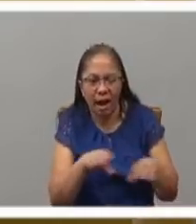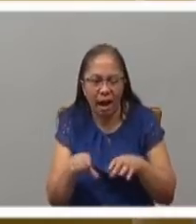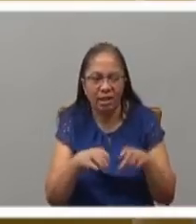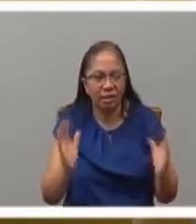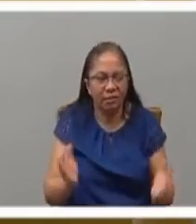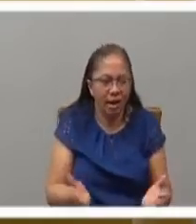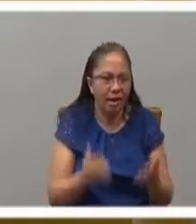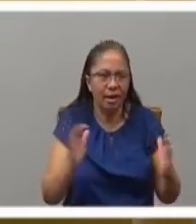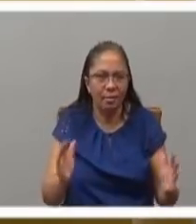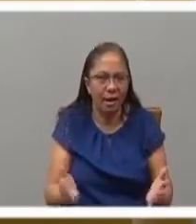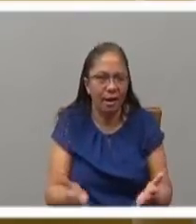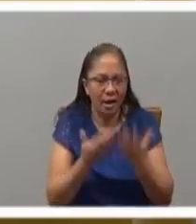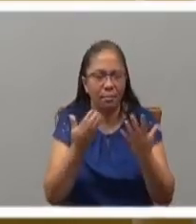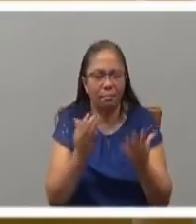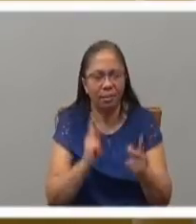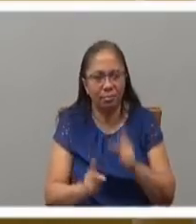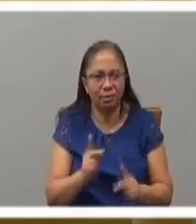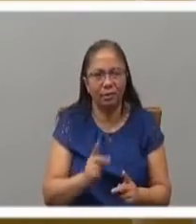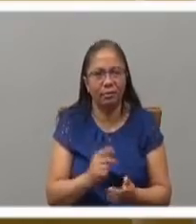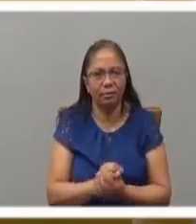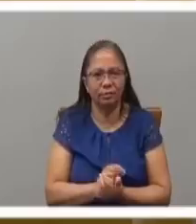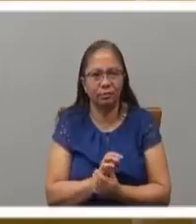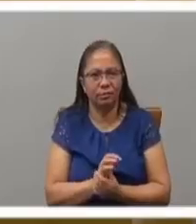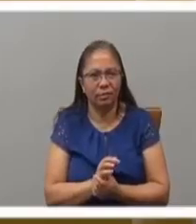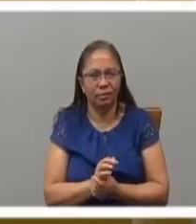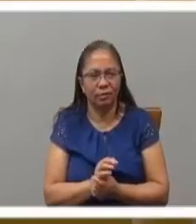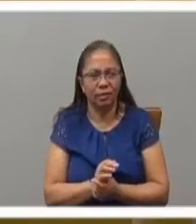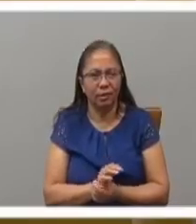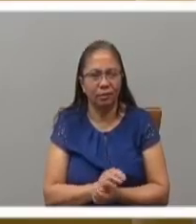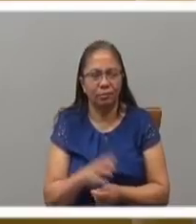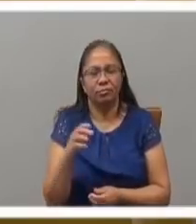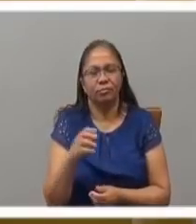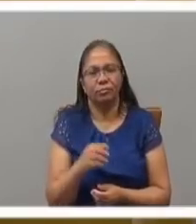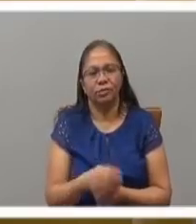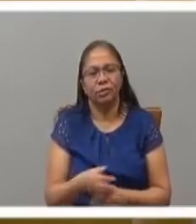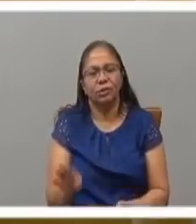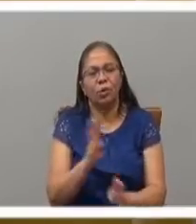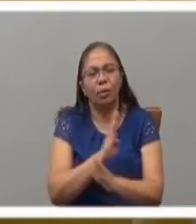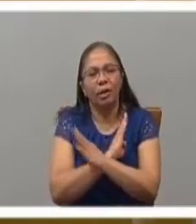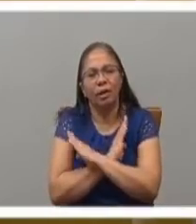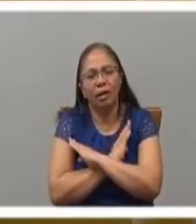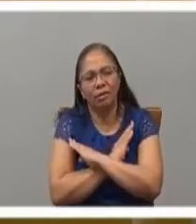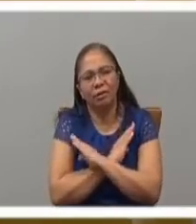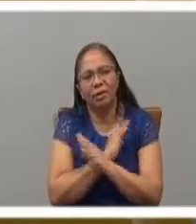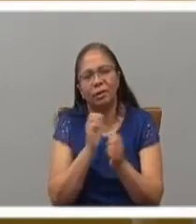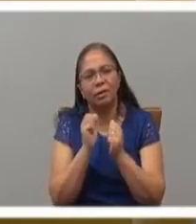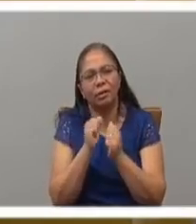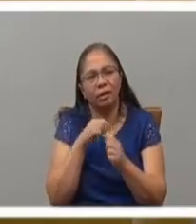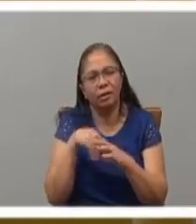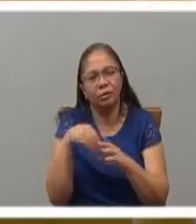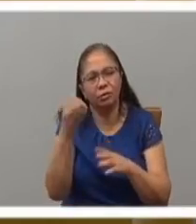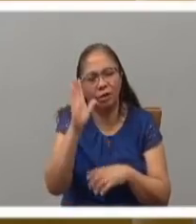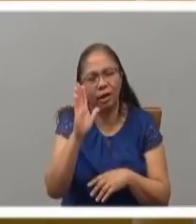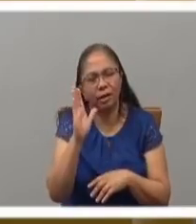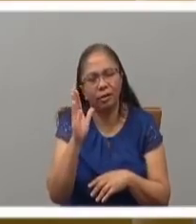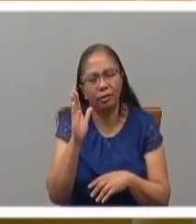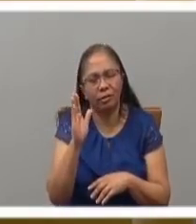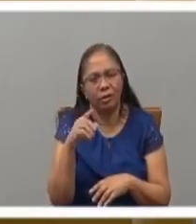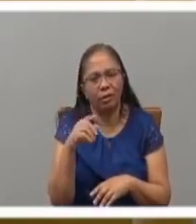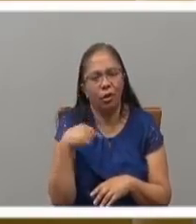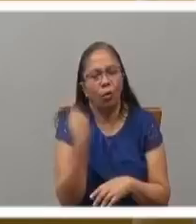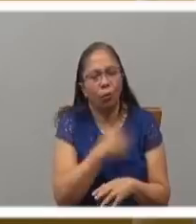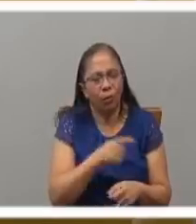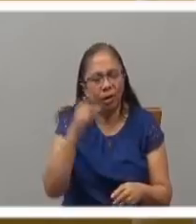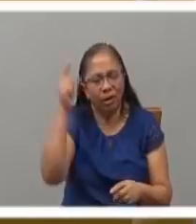their darkness, in their tombs. And so, beloved in Christ, through our loyalty to